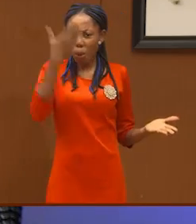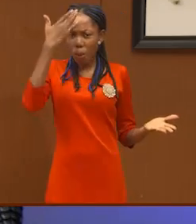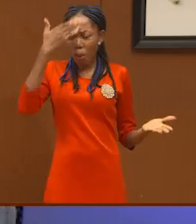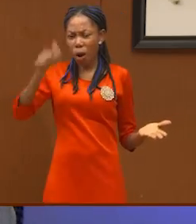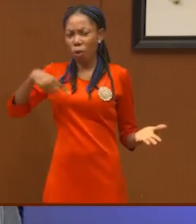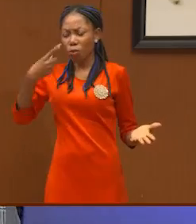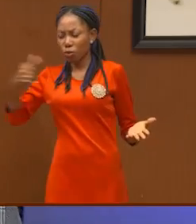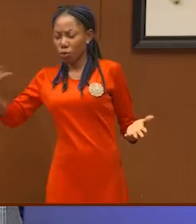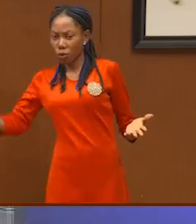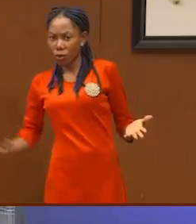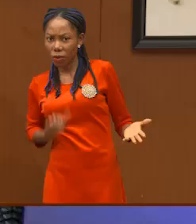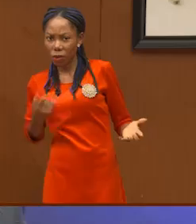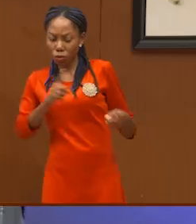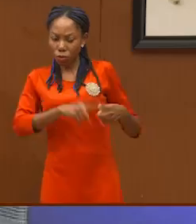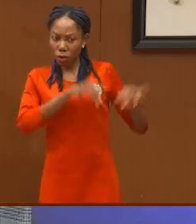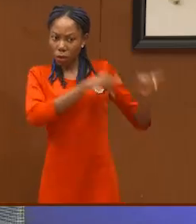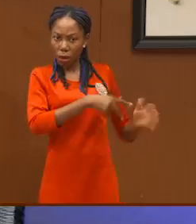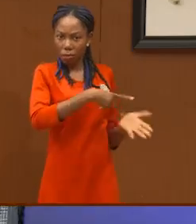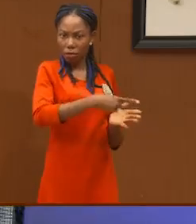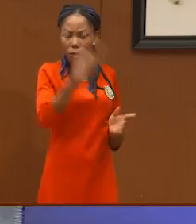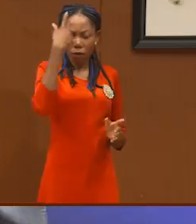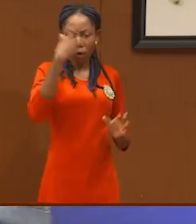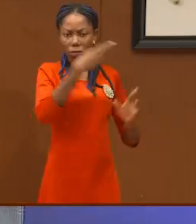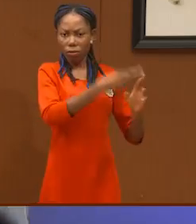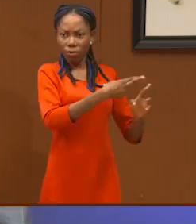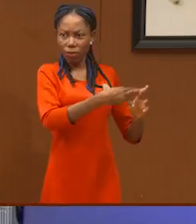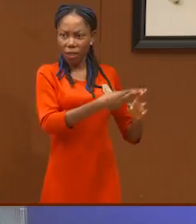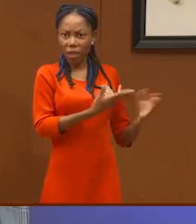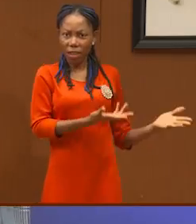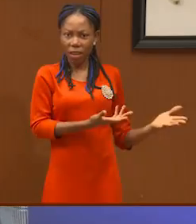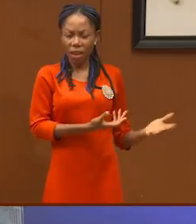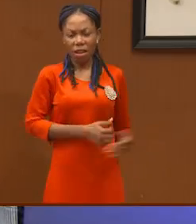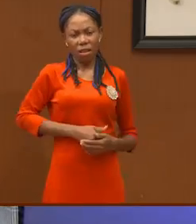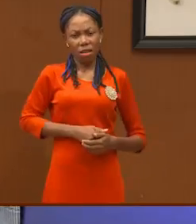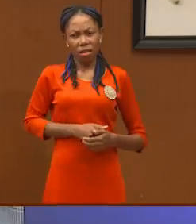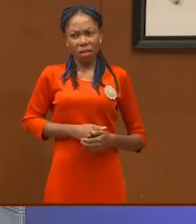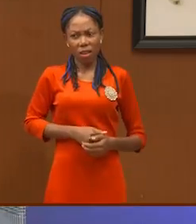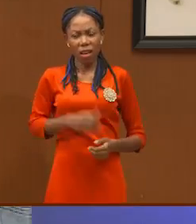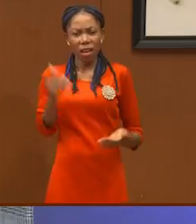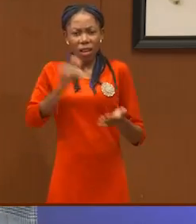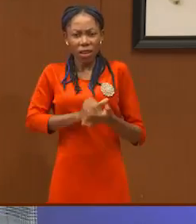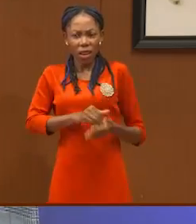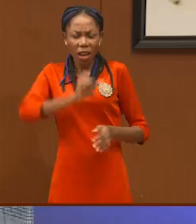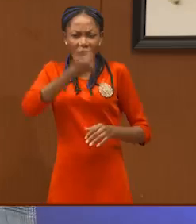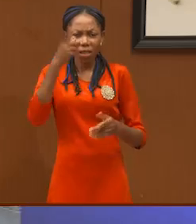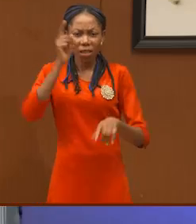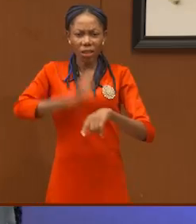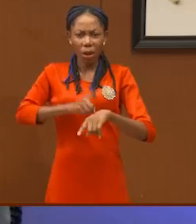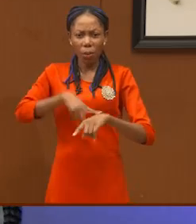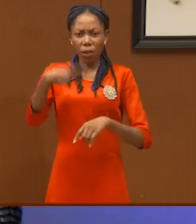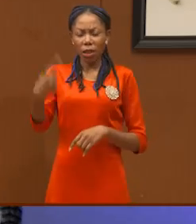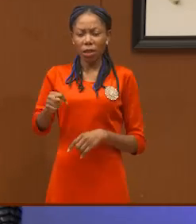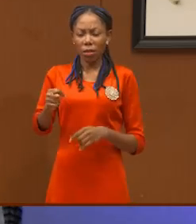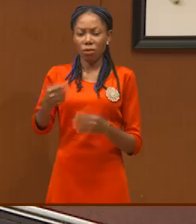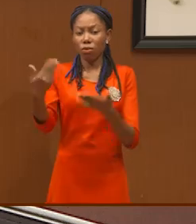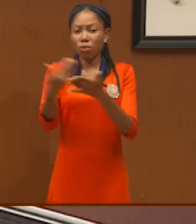now. They're giving me, I'm paying the guy because anytime the guy charged, they deducted 60% out